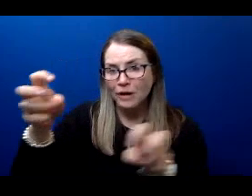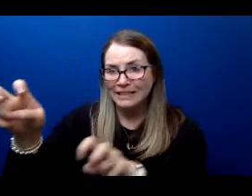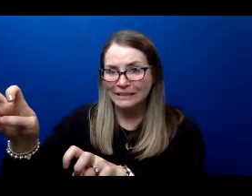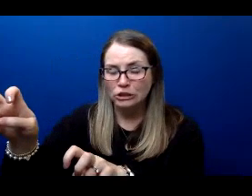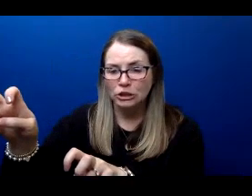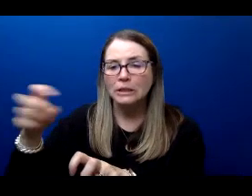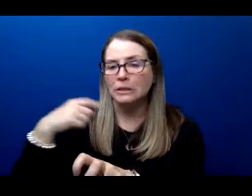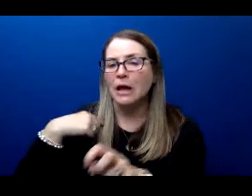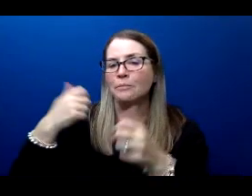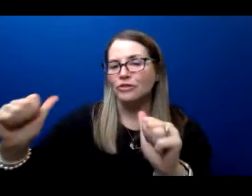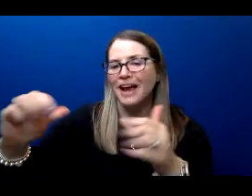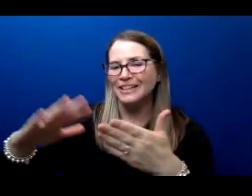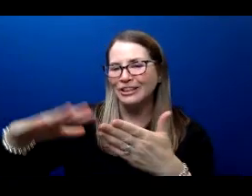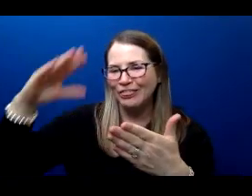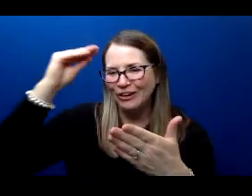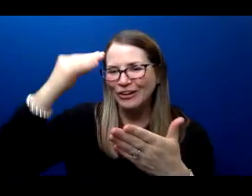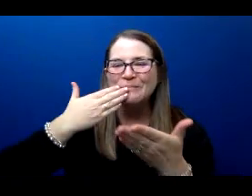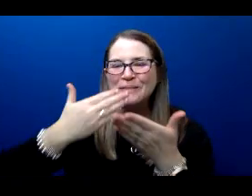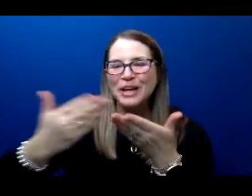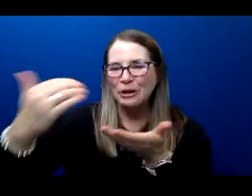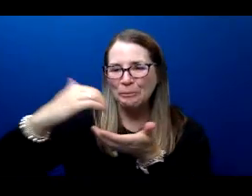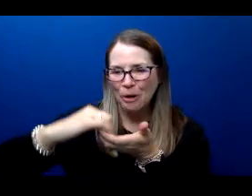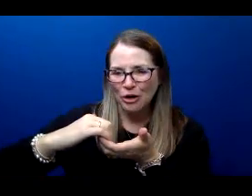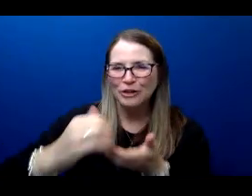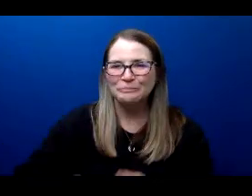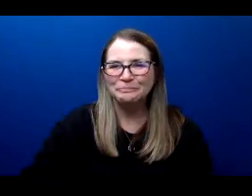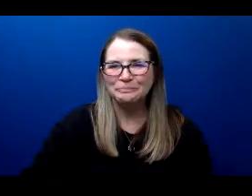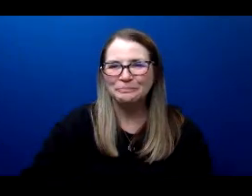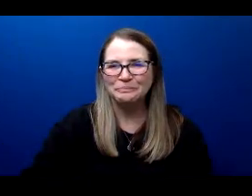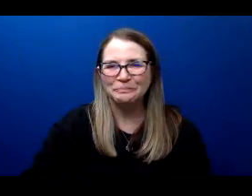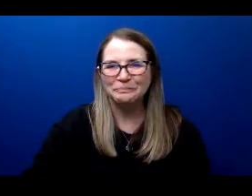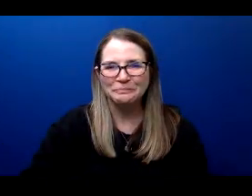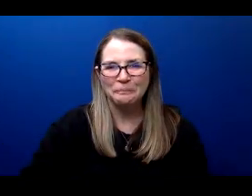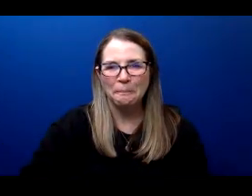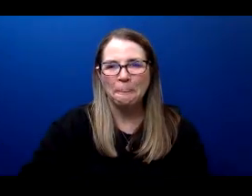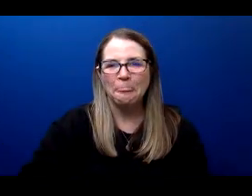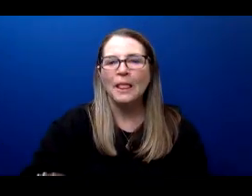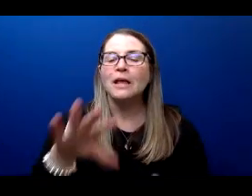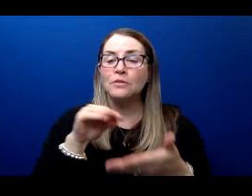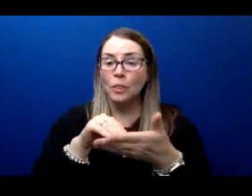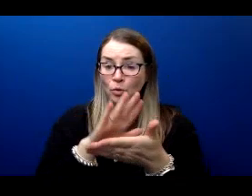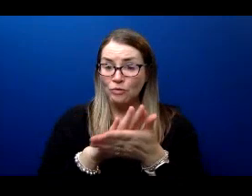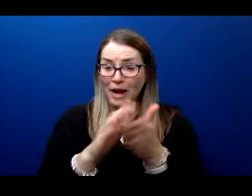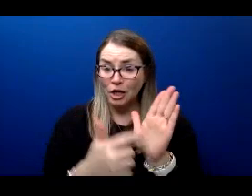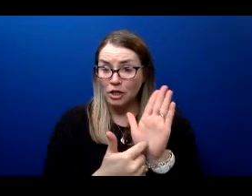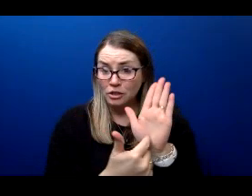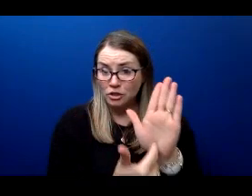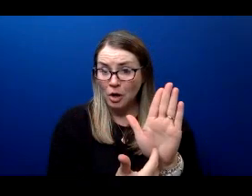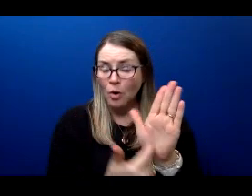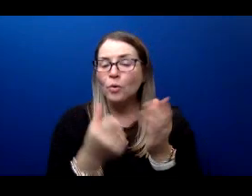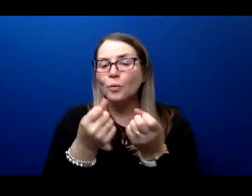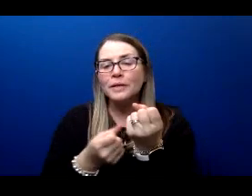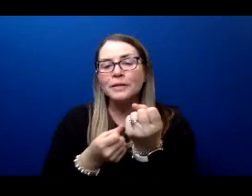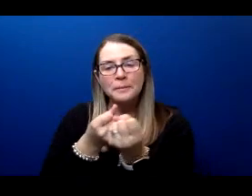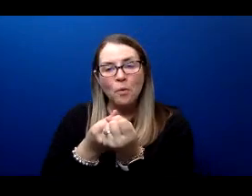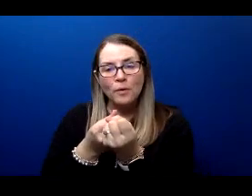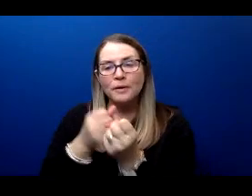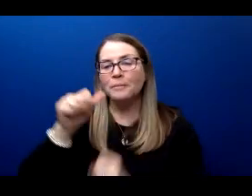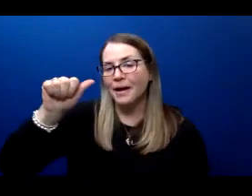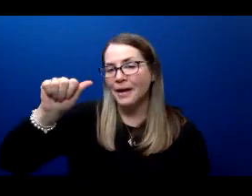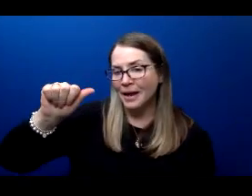trying to learn and be a better partner. So let the record show that we are also supported, as I just mentioned, by American